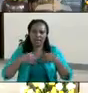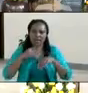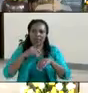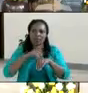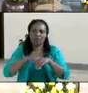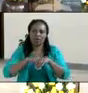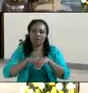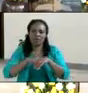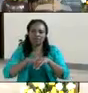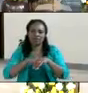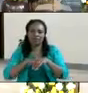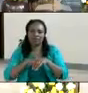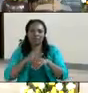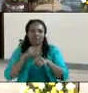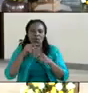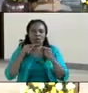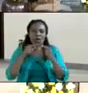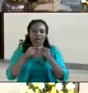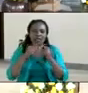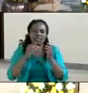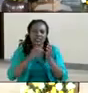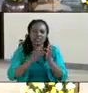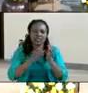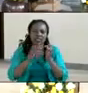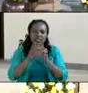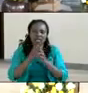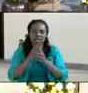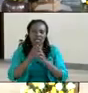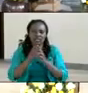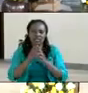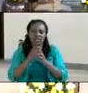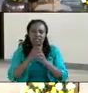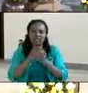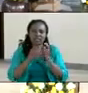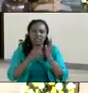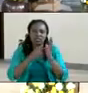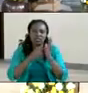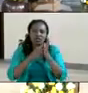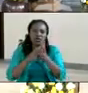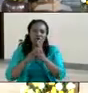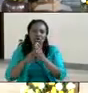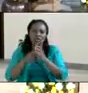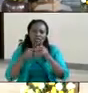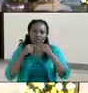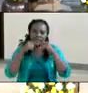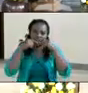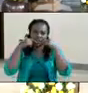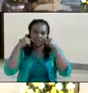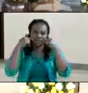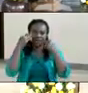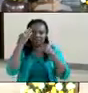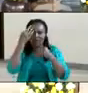roll, when Jesus shows his smiling face,